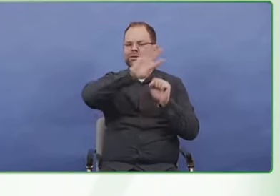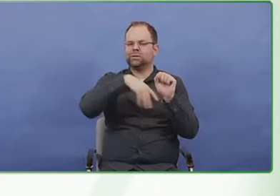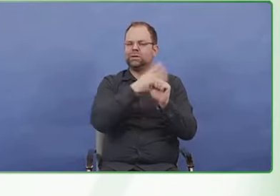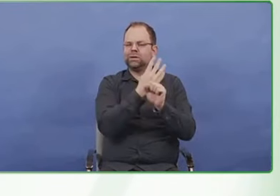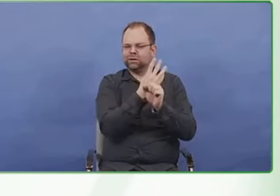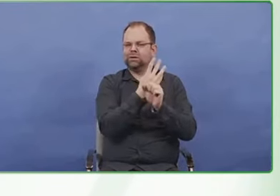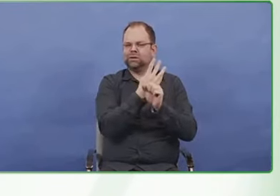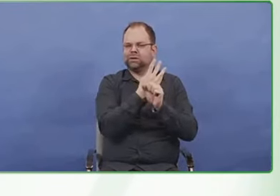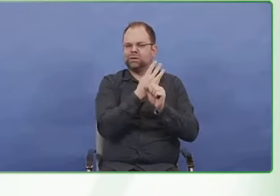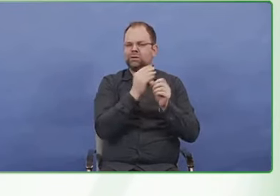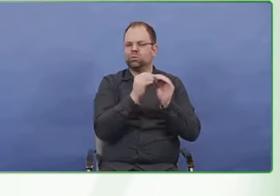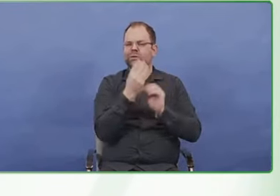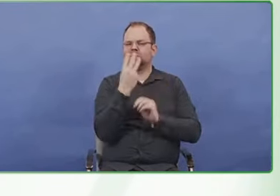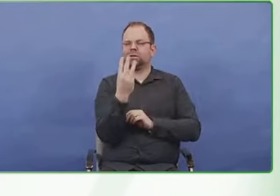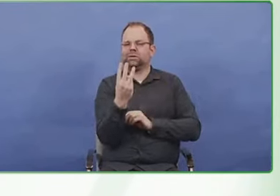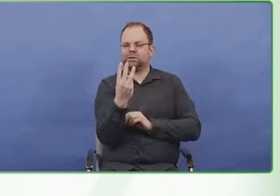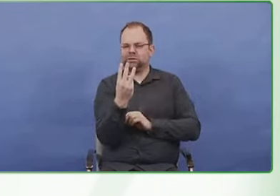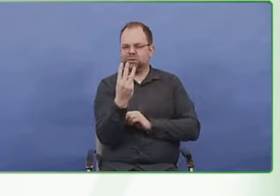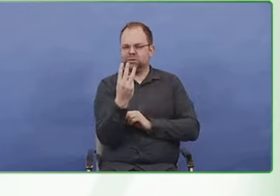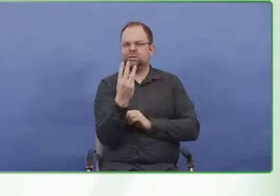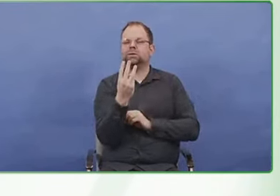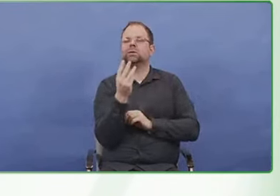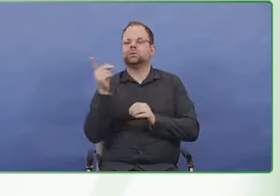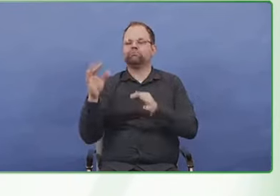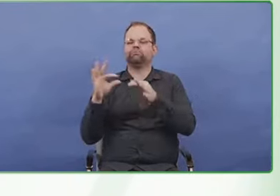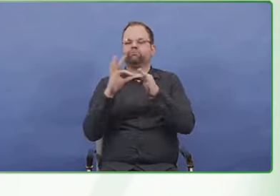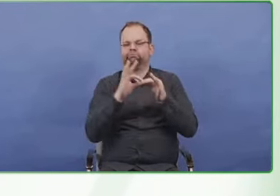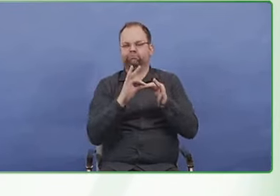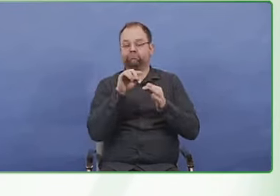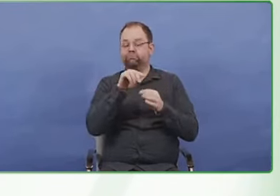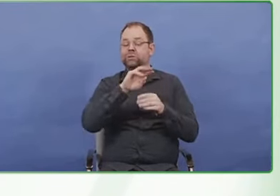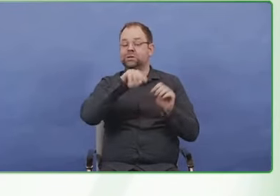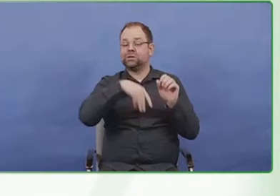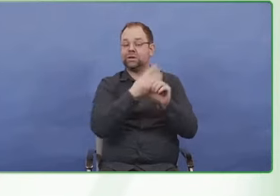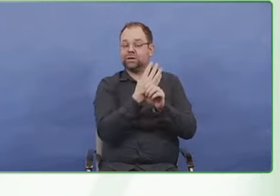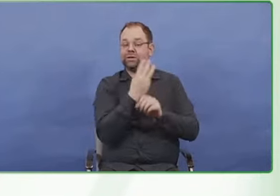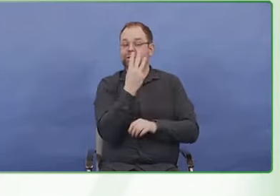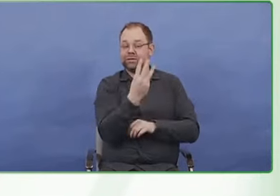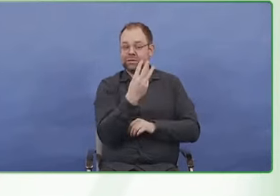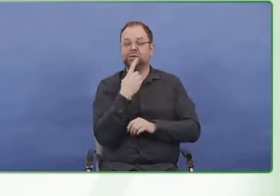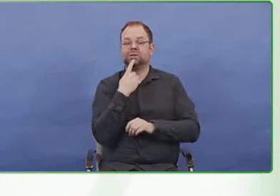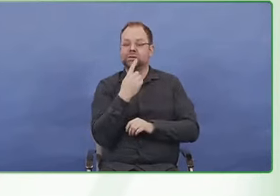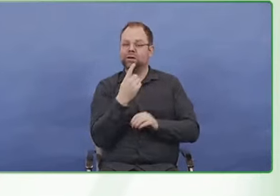be achieved. And we have four distinct objectives. One is to